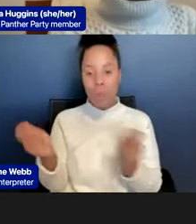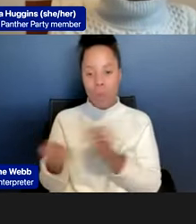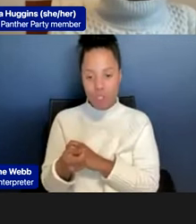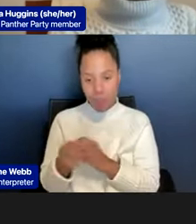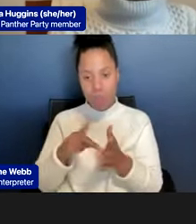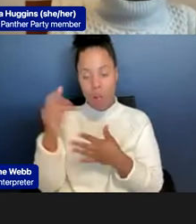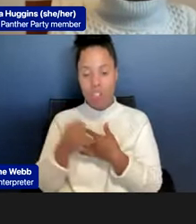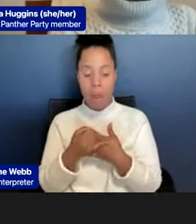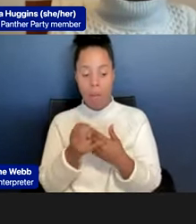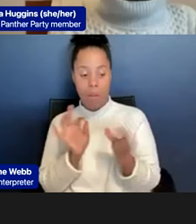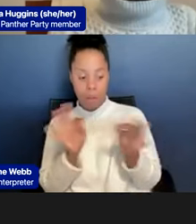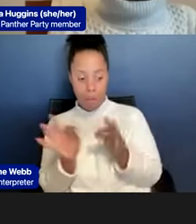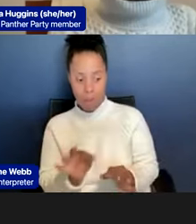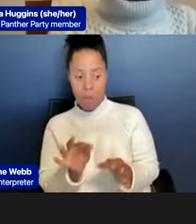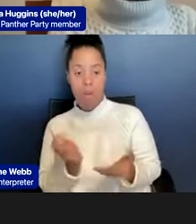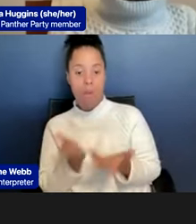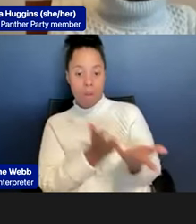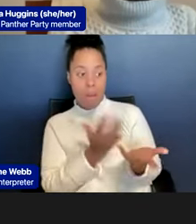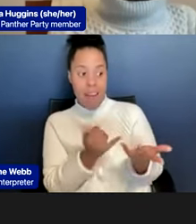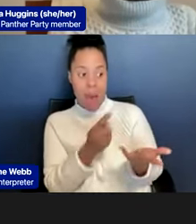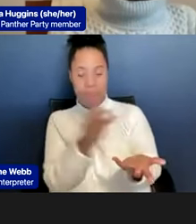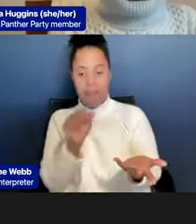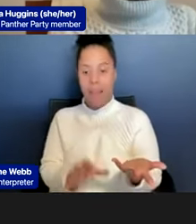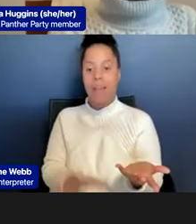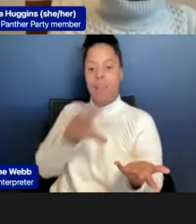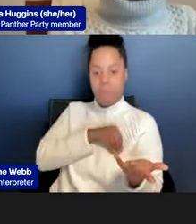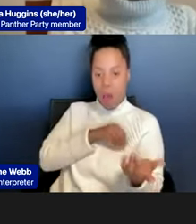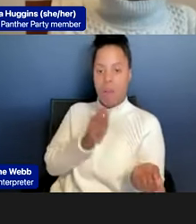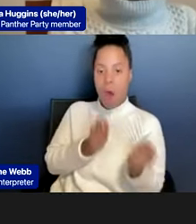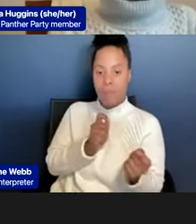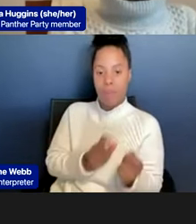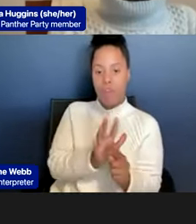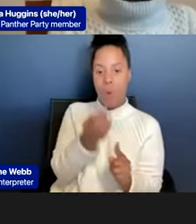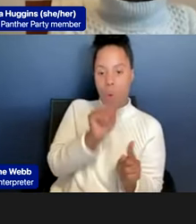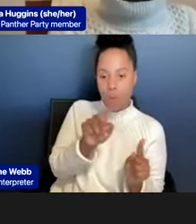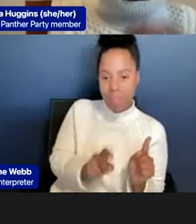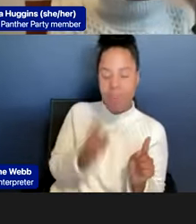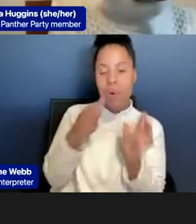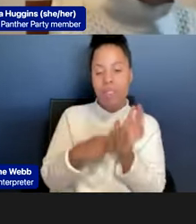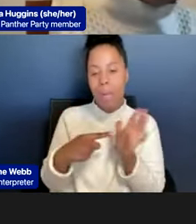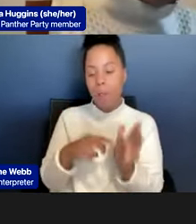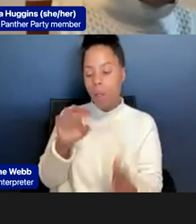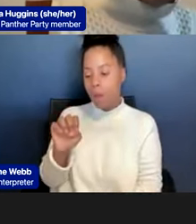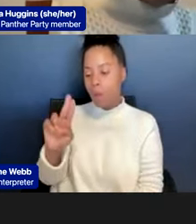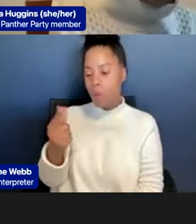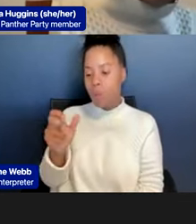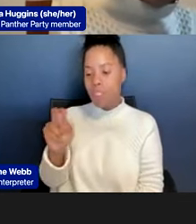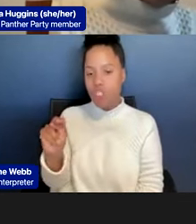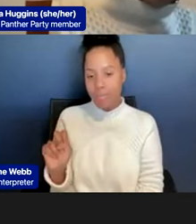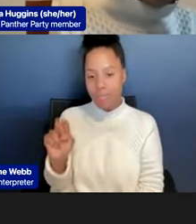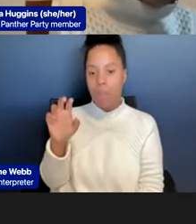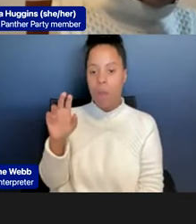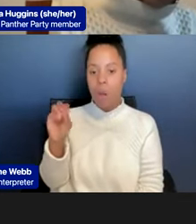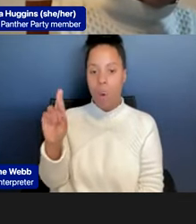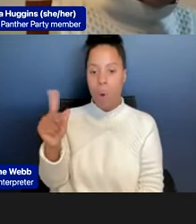adapt this to your own community needs. We see the Patriots even doing like in Eugene, Oregon, the Patriot Party having a free